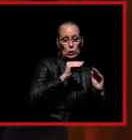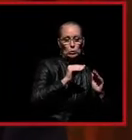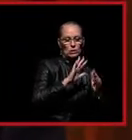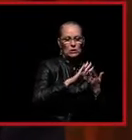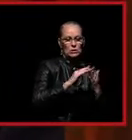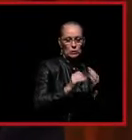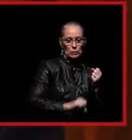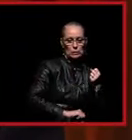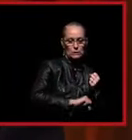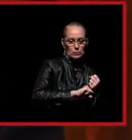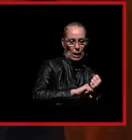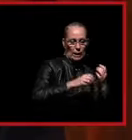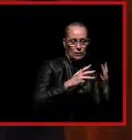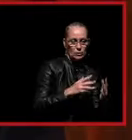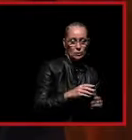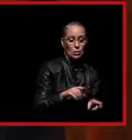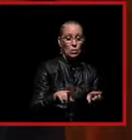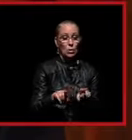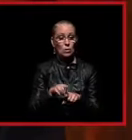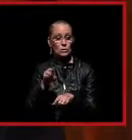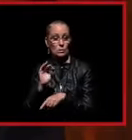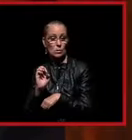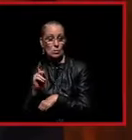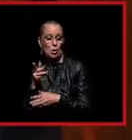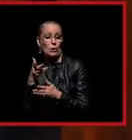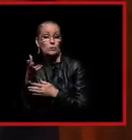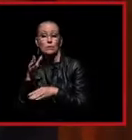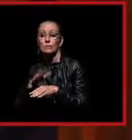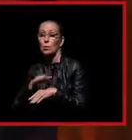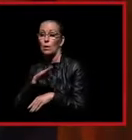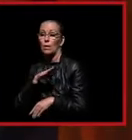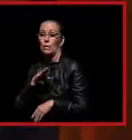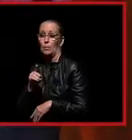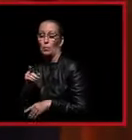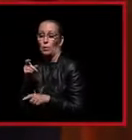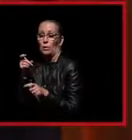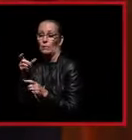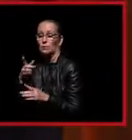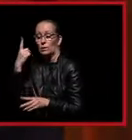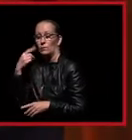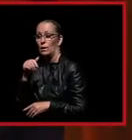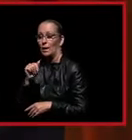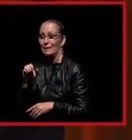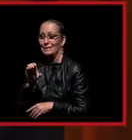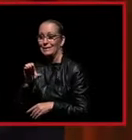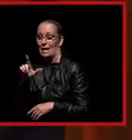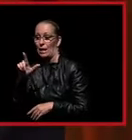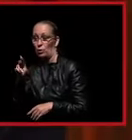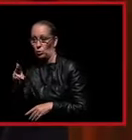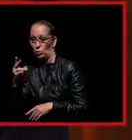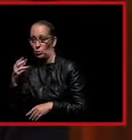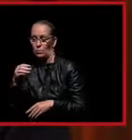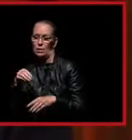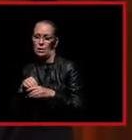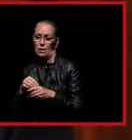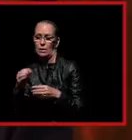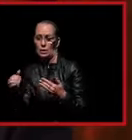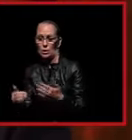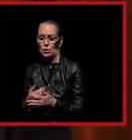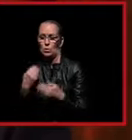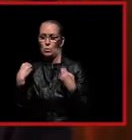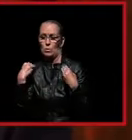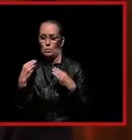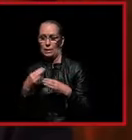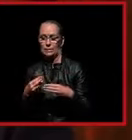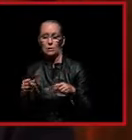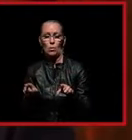sponsor. Additionally, Mark serves on the board of directors for the ACLU in New Mexico, as well as the National